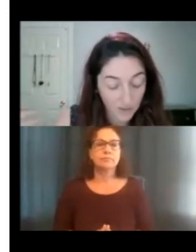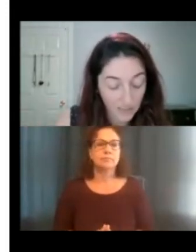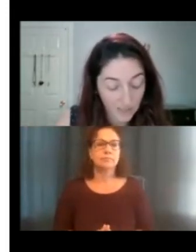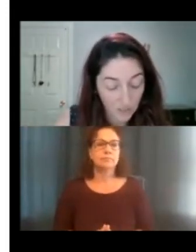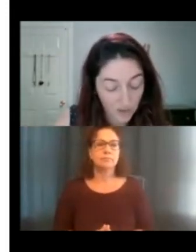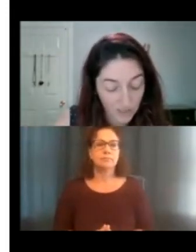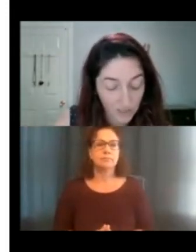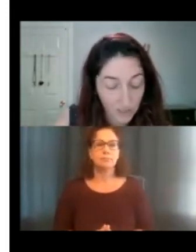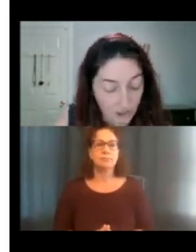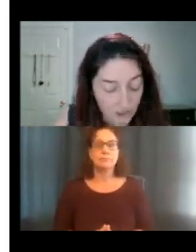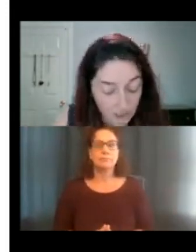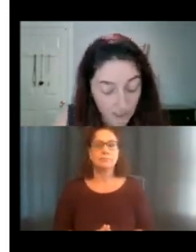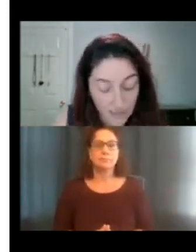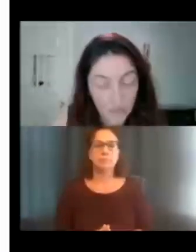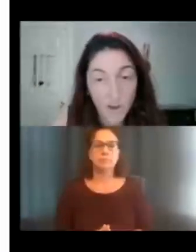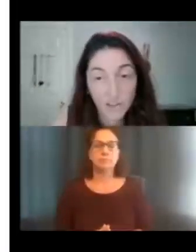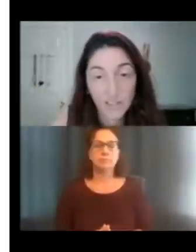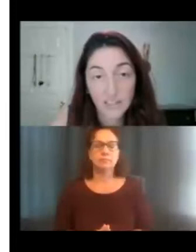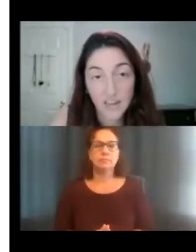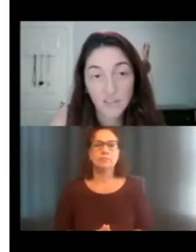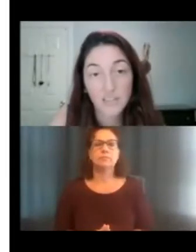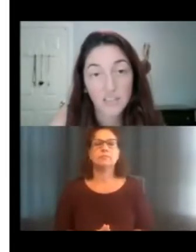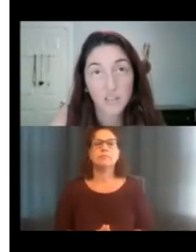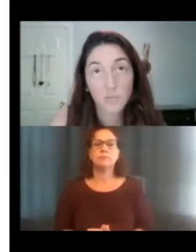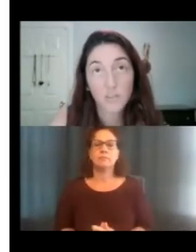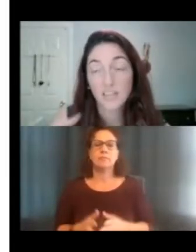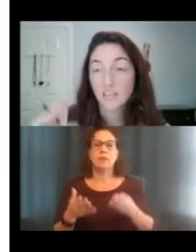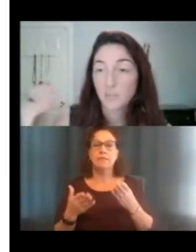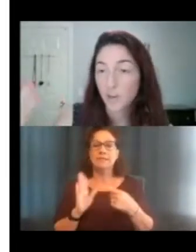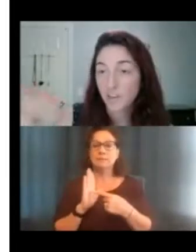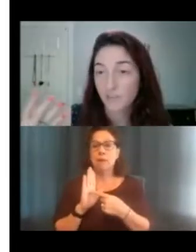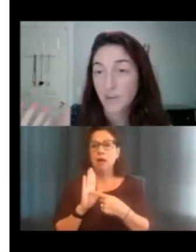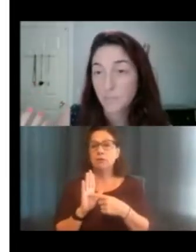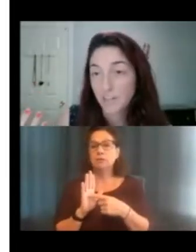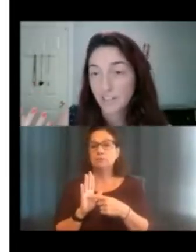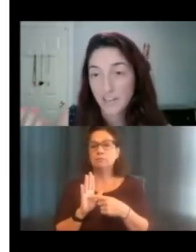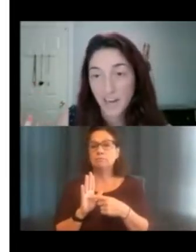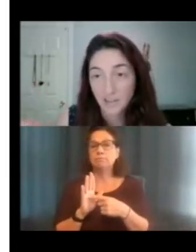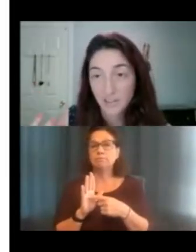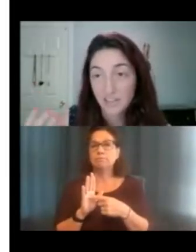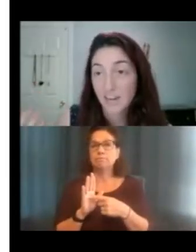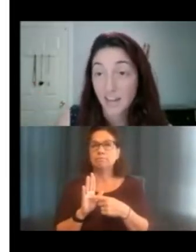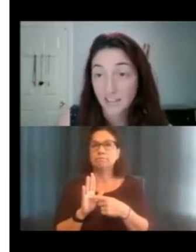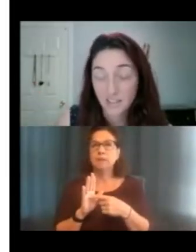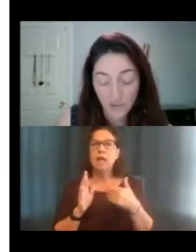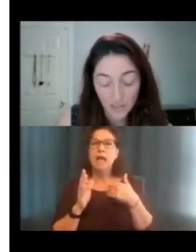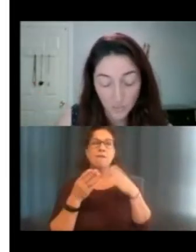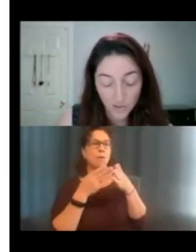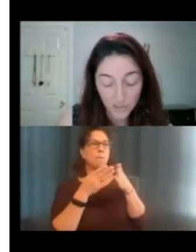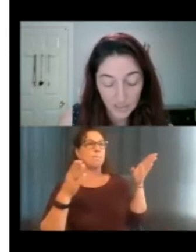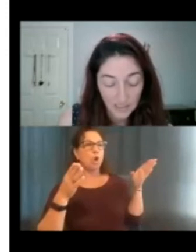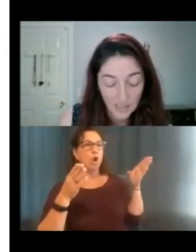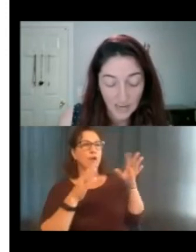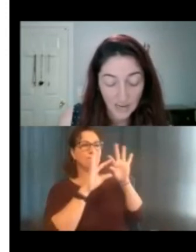more generally, I just wanted to highlight that this model is kind of consistent with this broader framework in psychiatry, these diathesis